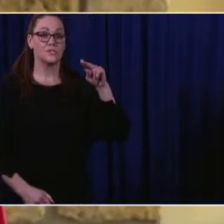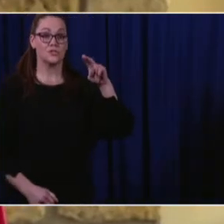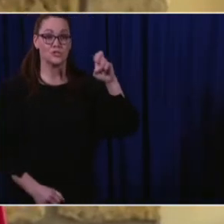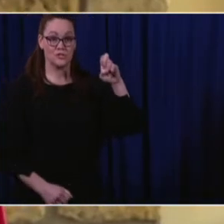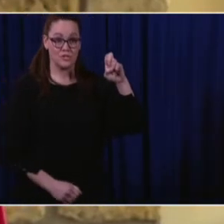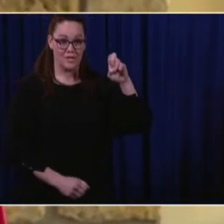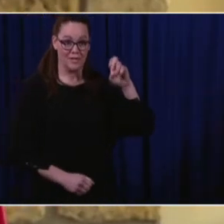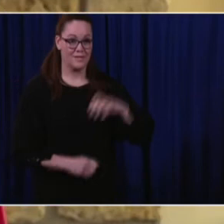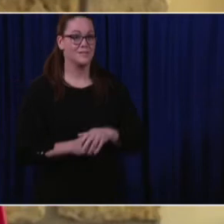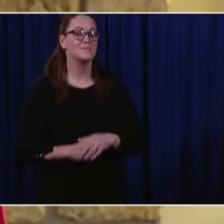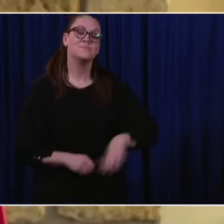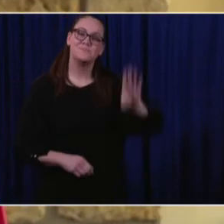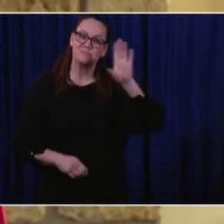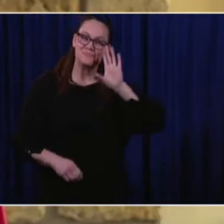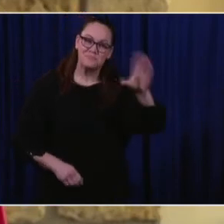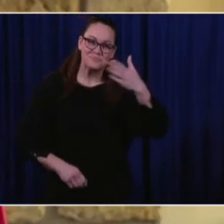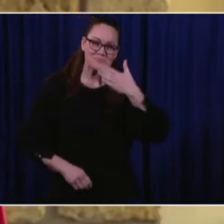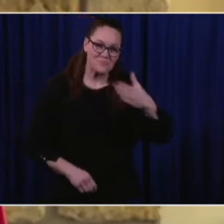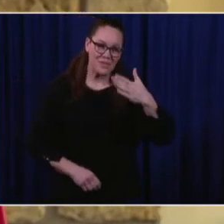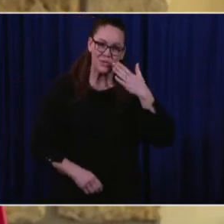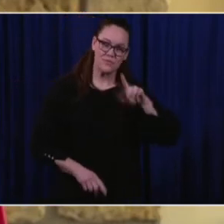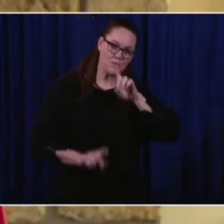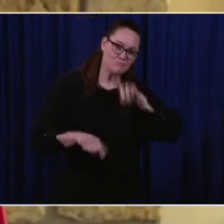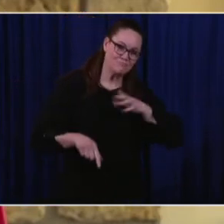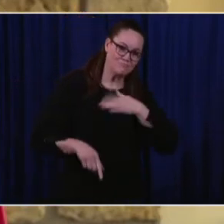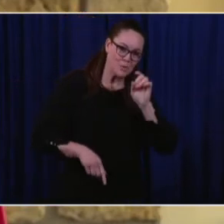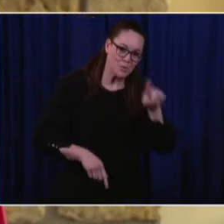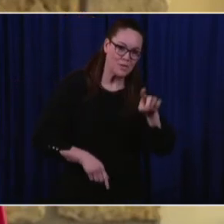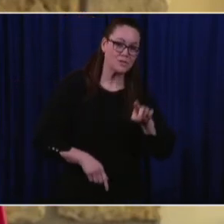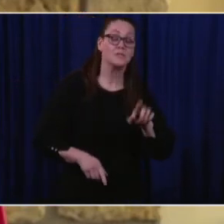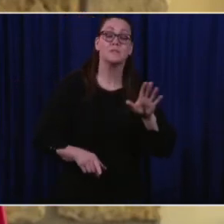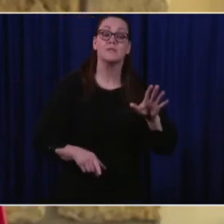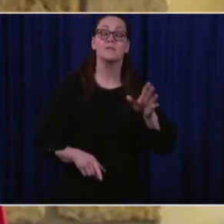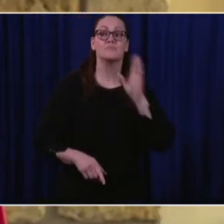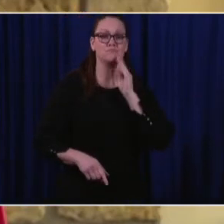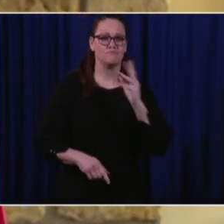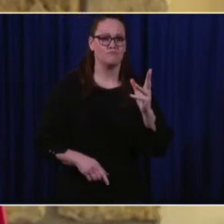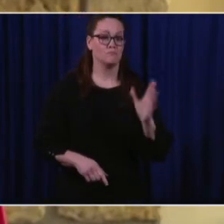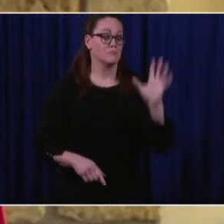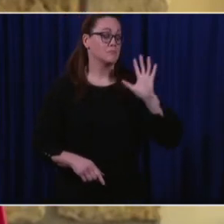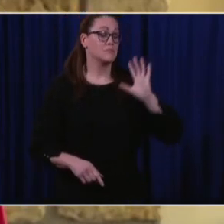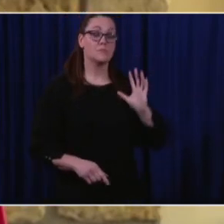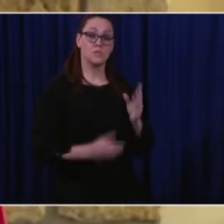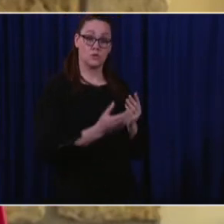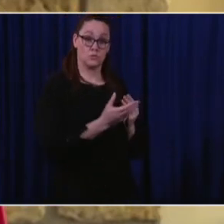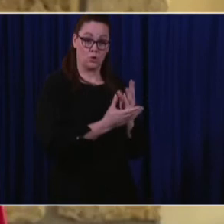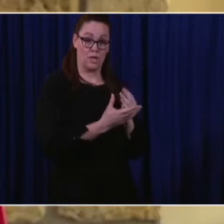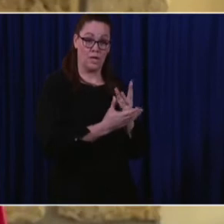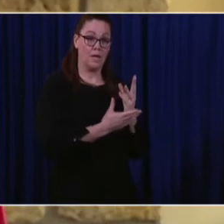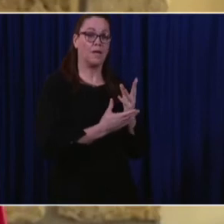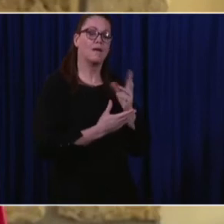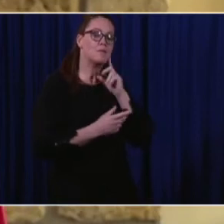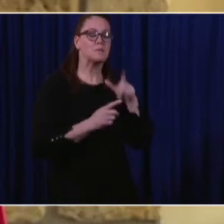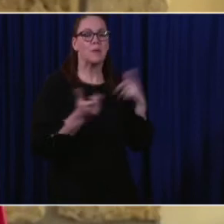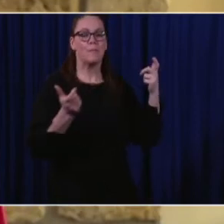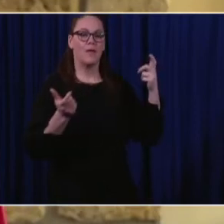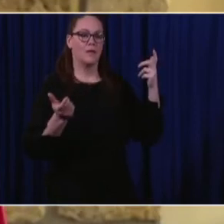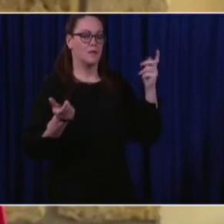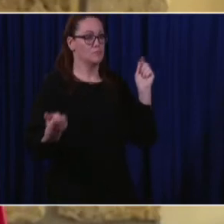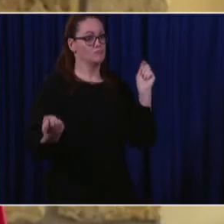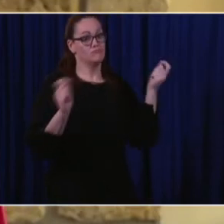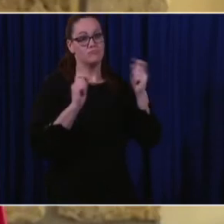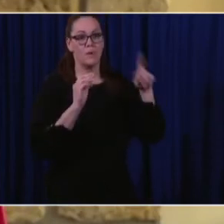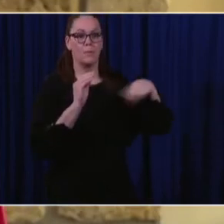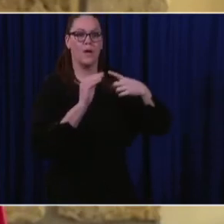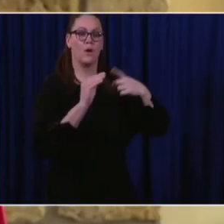Hi, Governor. Thanks for taking my question. Back in the spring, there was a big deal made out of all the convention centers being set up as possible